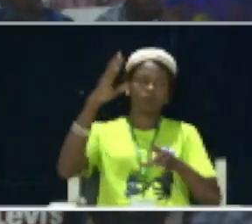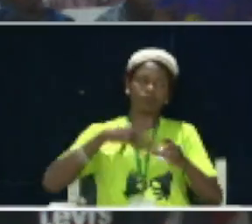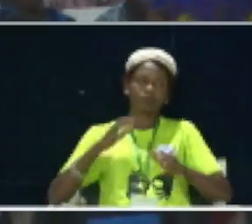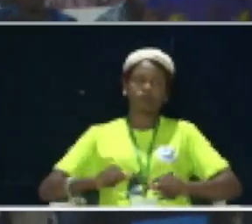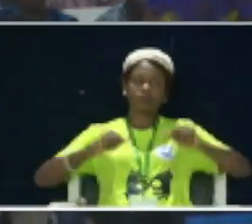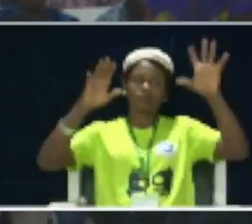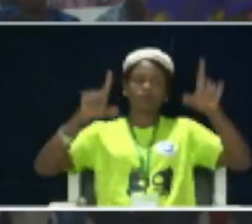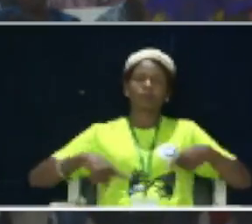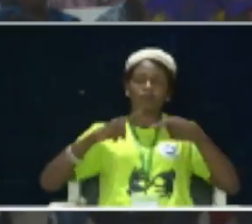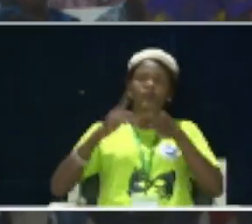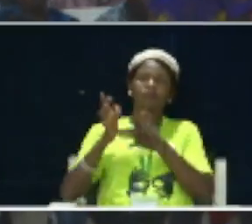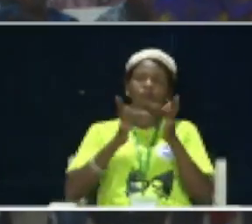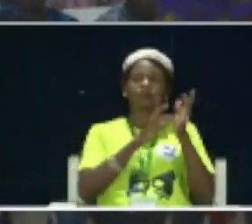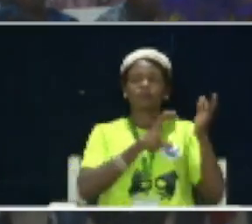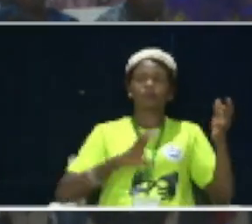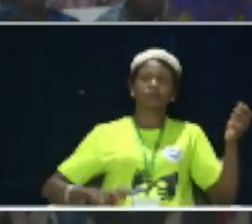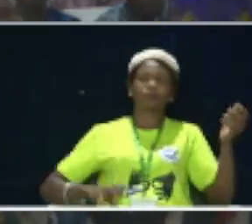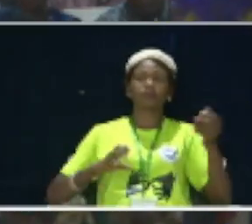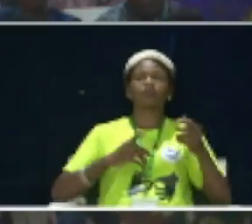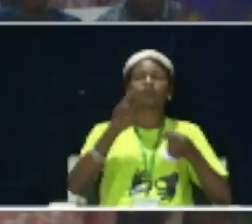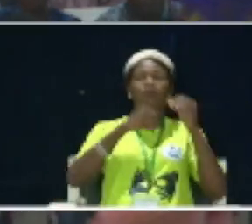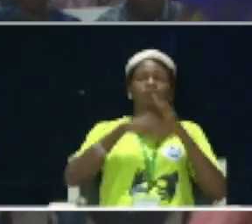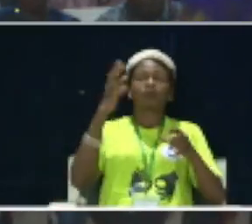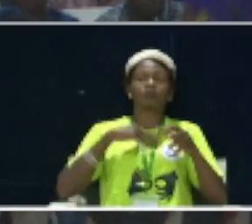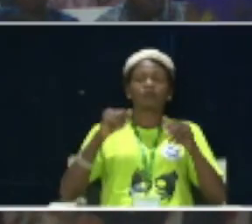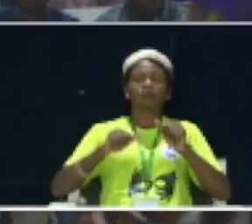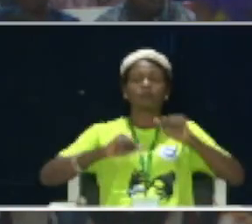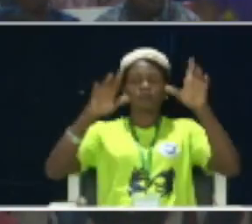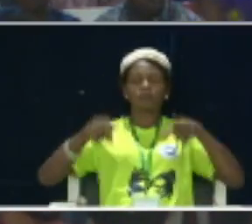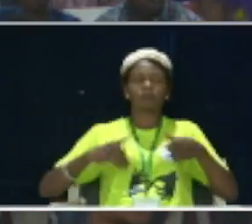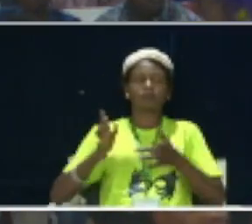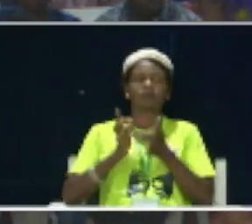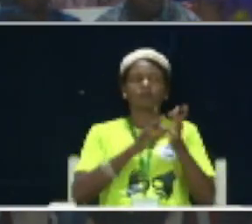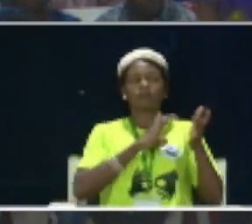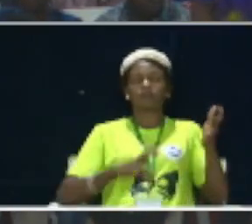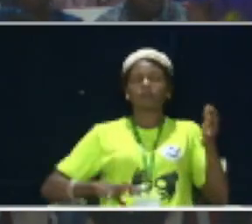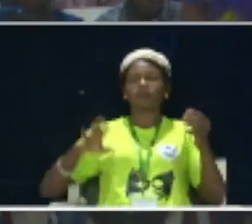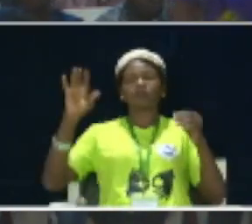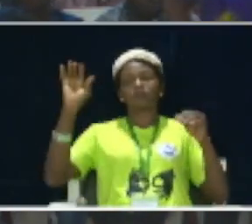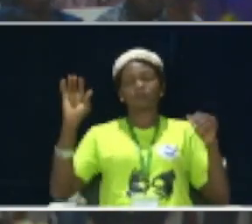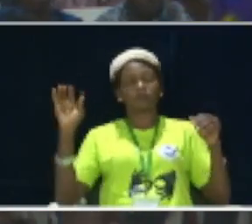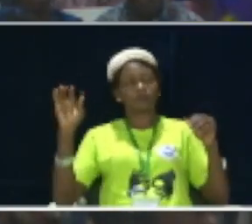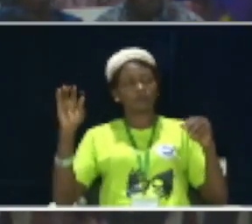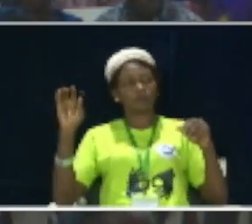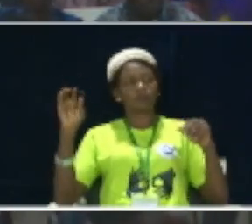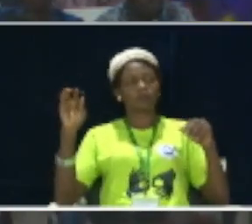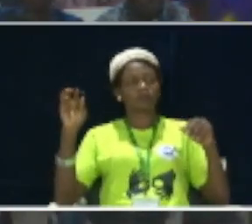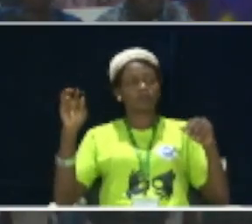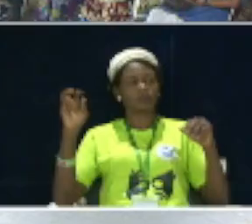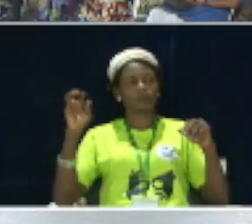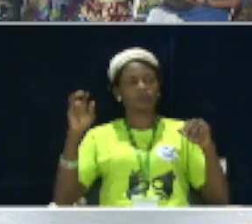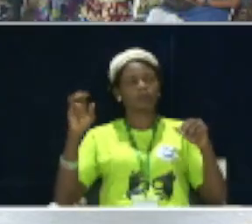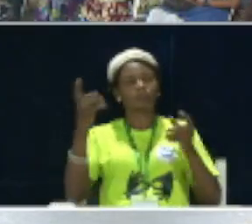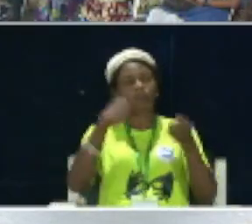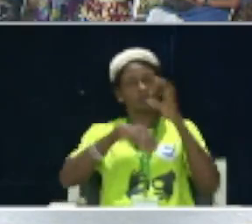And if you are in the other hall, start going towards the altar also. Please do. And if you are listening to me in any of the